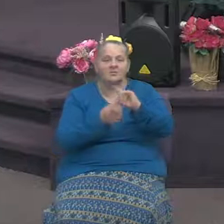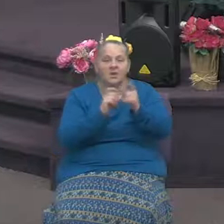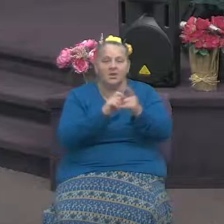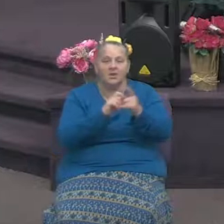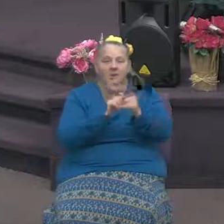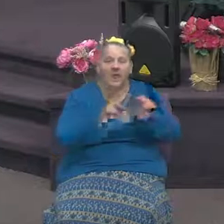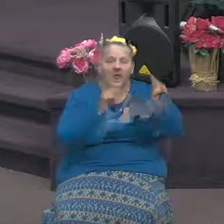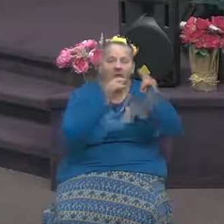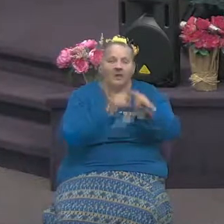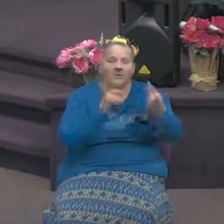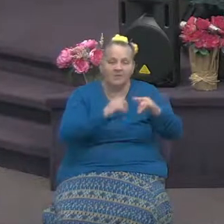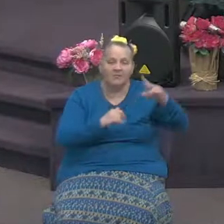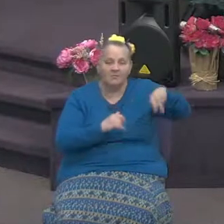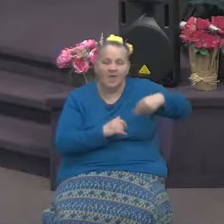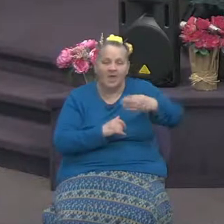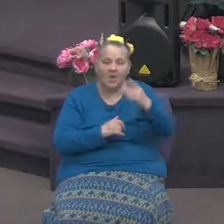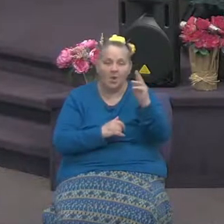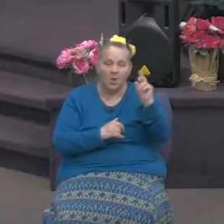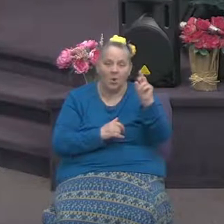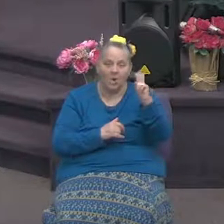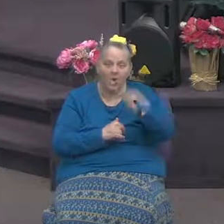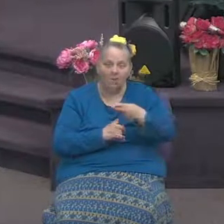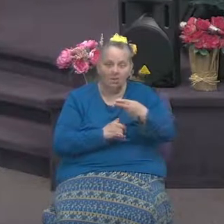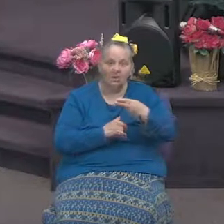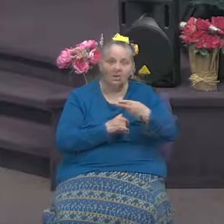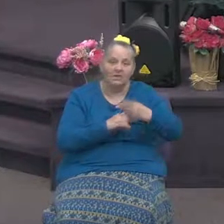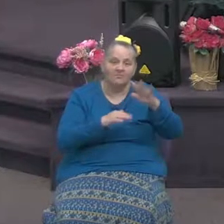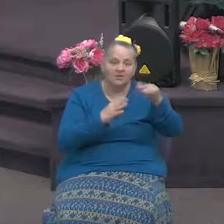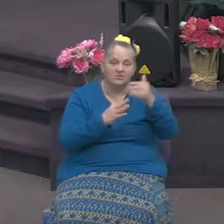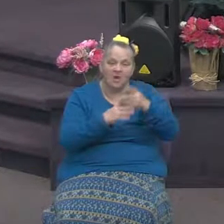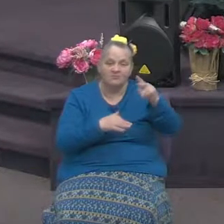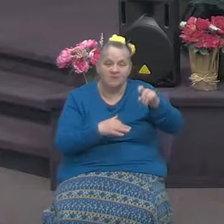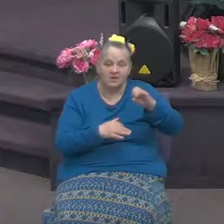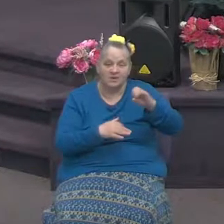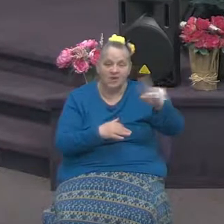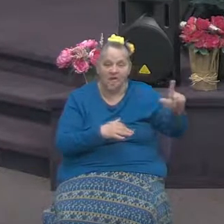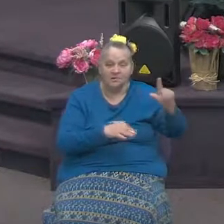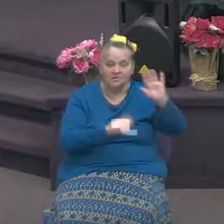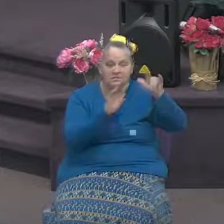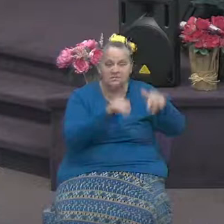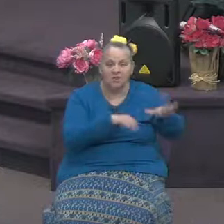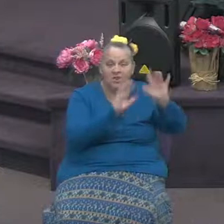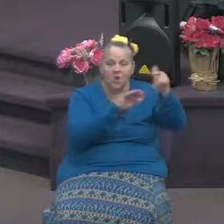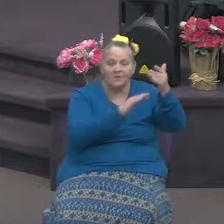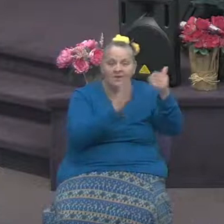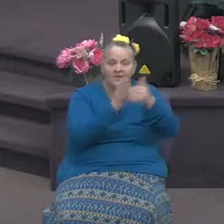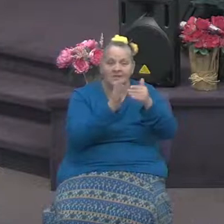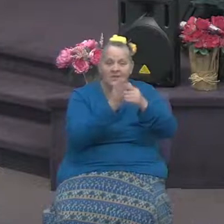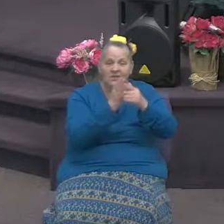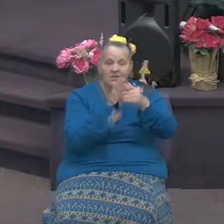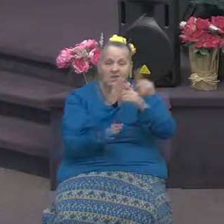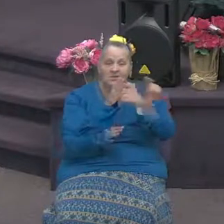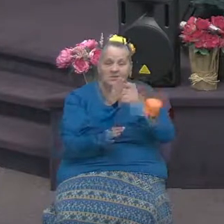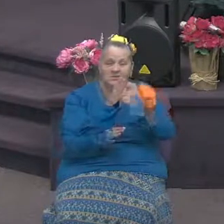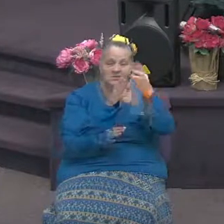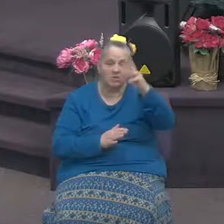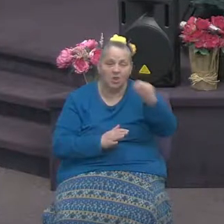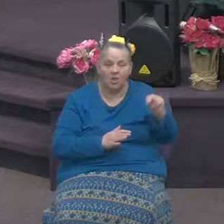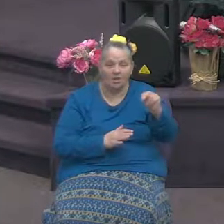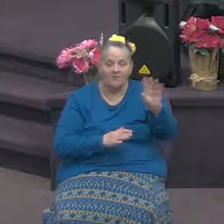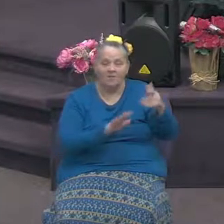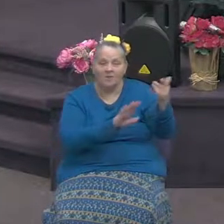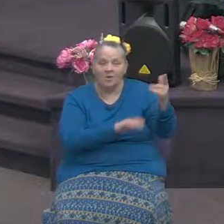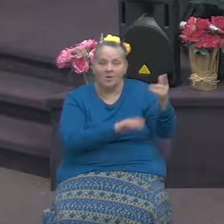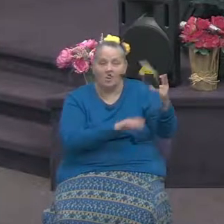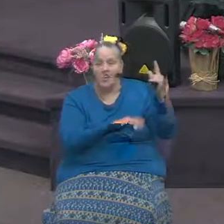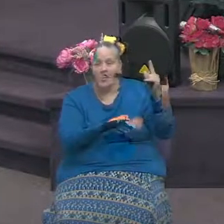encamp before Pihahiroth, between Migdal and the sea, over against Baal-zephon. But before it shall